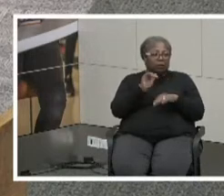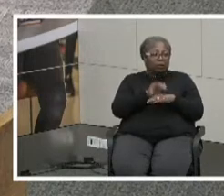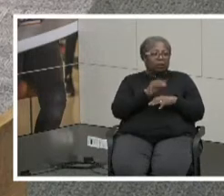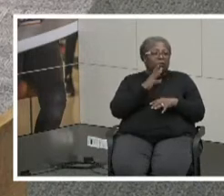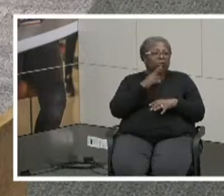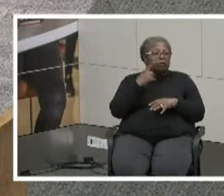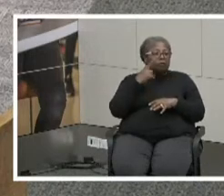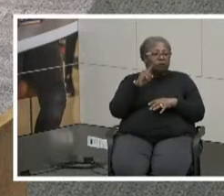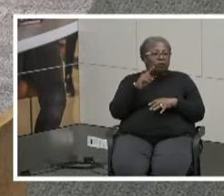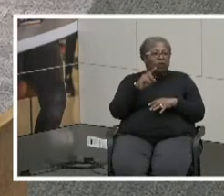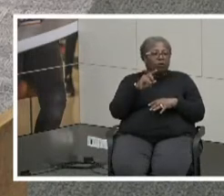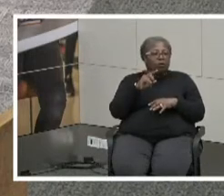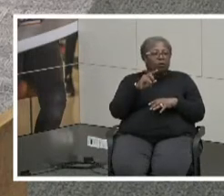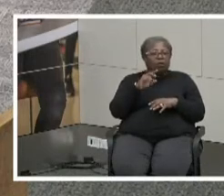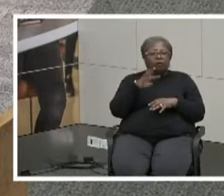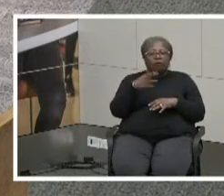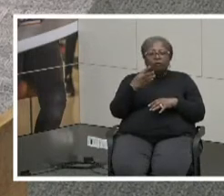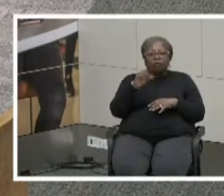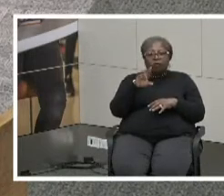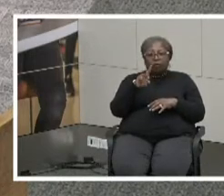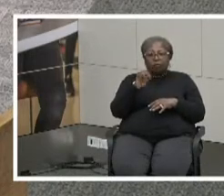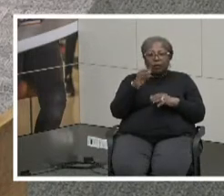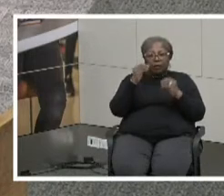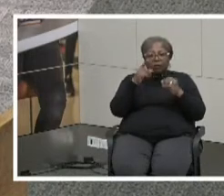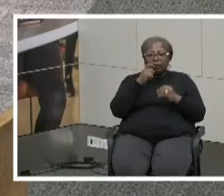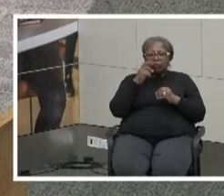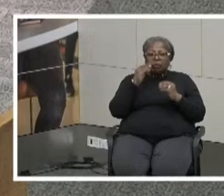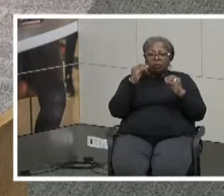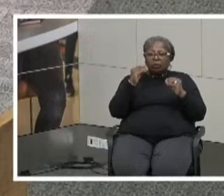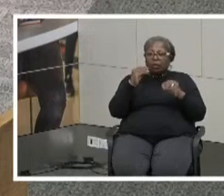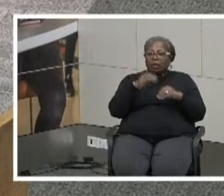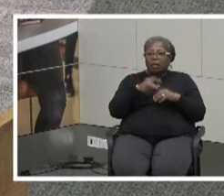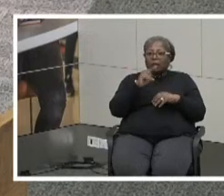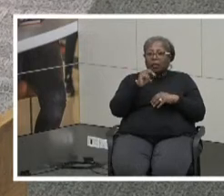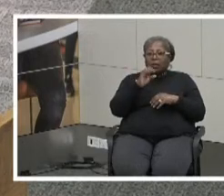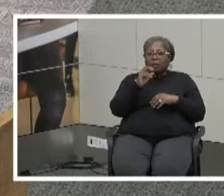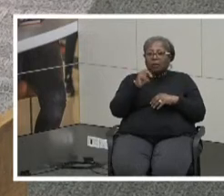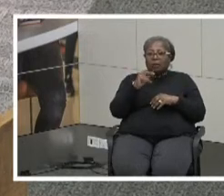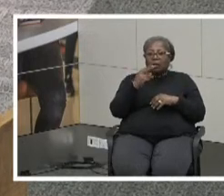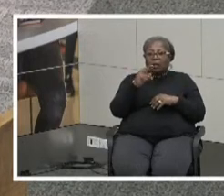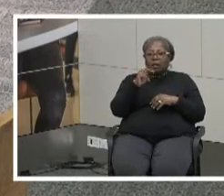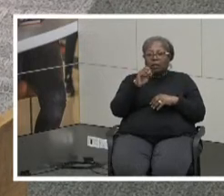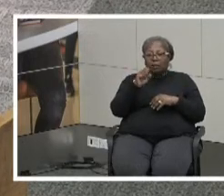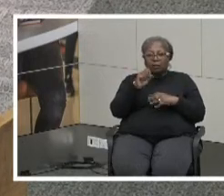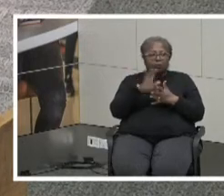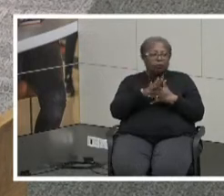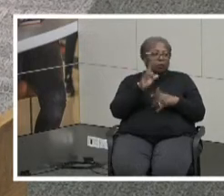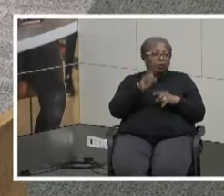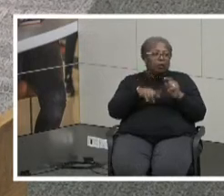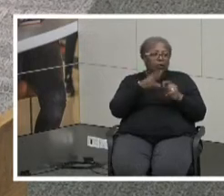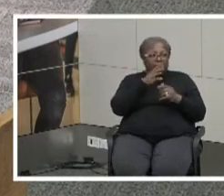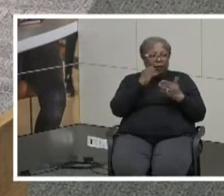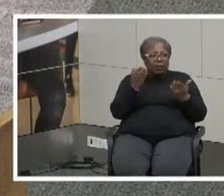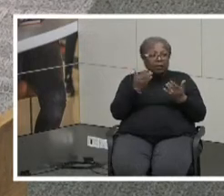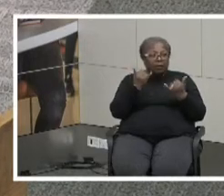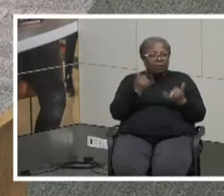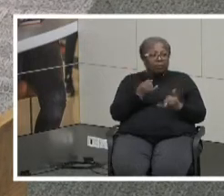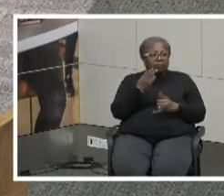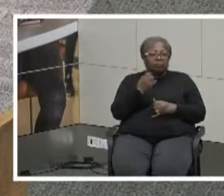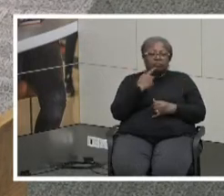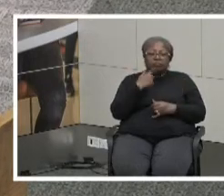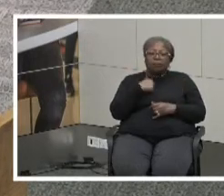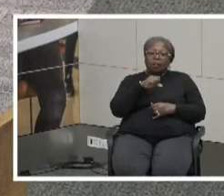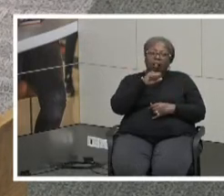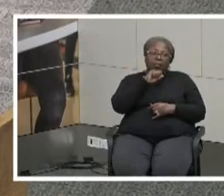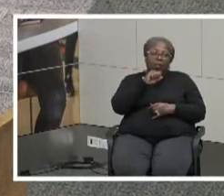behalf of Brianna pepper a fourth grade teacher who taught at a highly regarded nonnes school and who couldn't be here today she says I